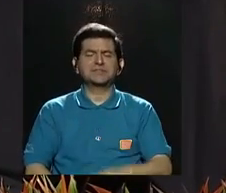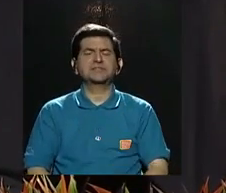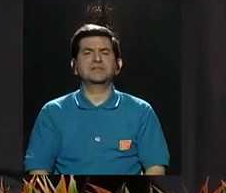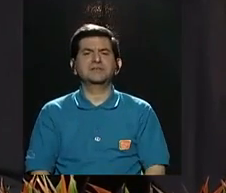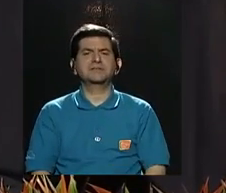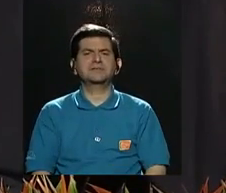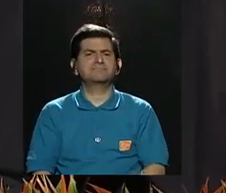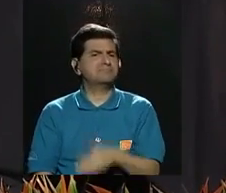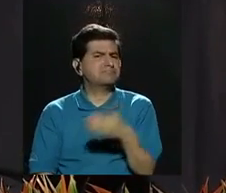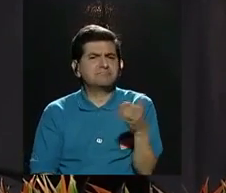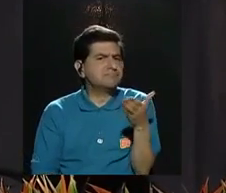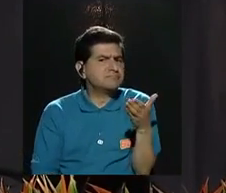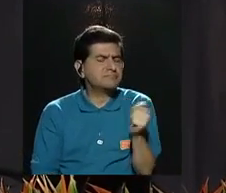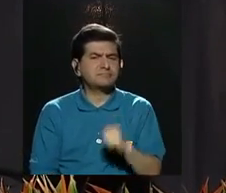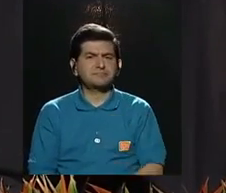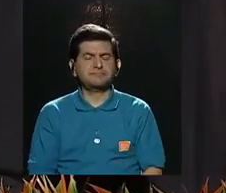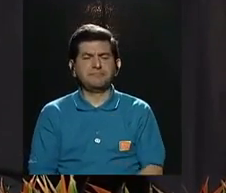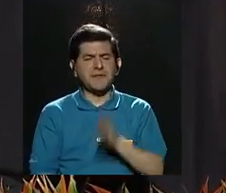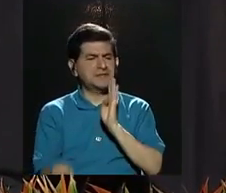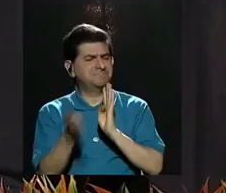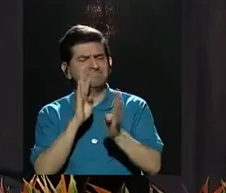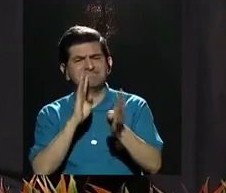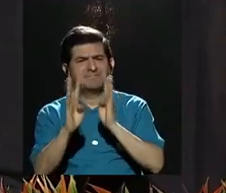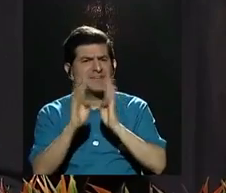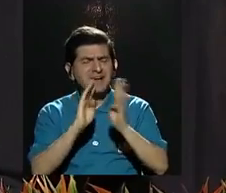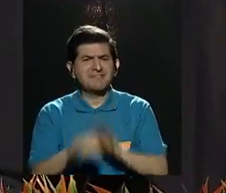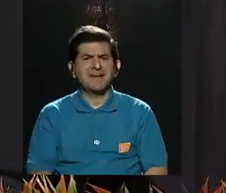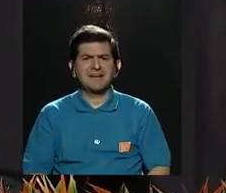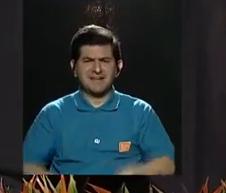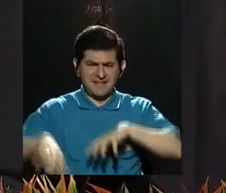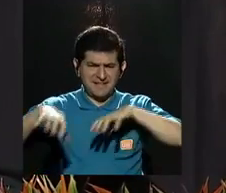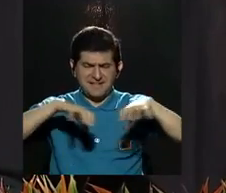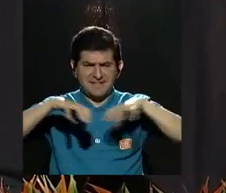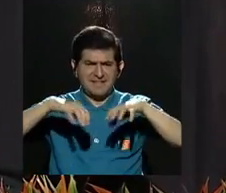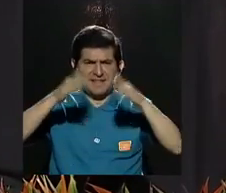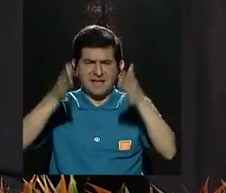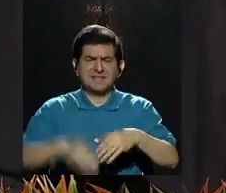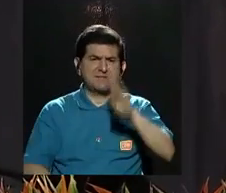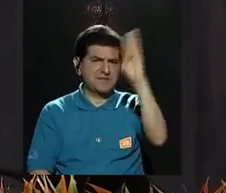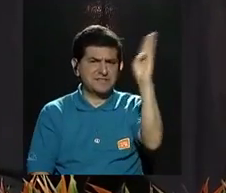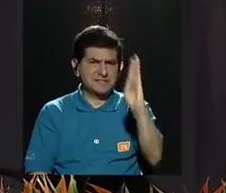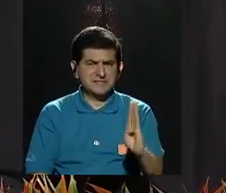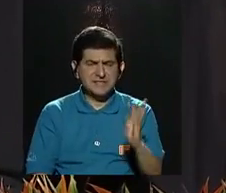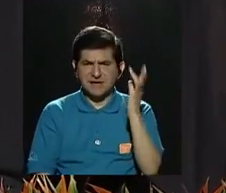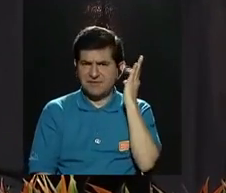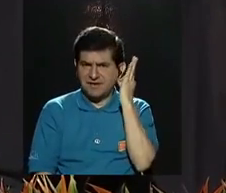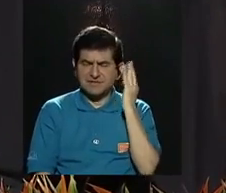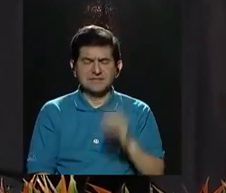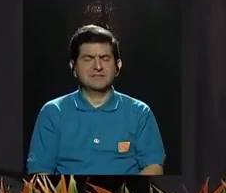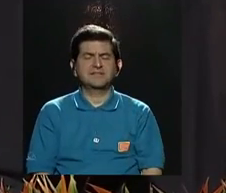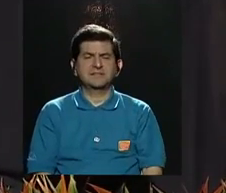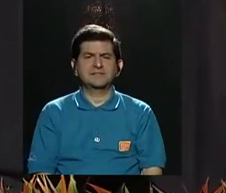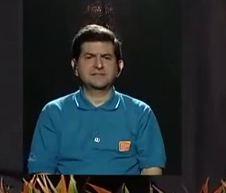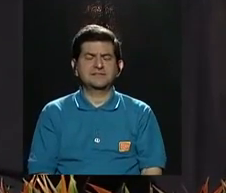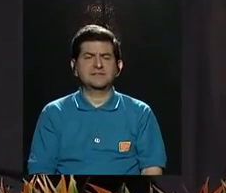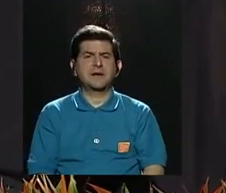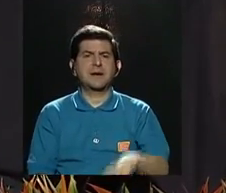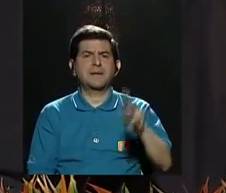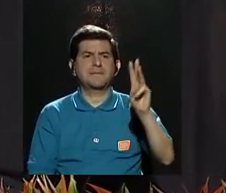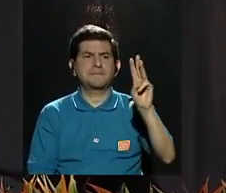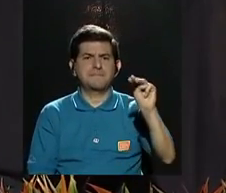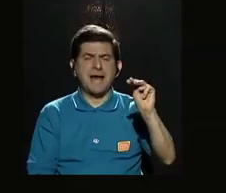to evoke the Afro-Brazilian activist and elected official Marielle Franco,